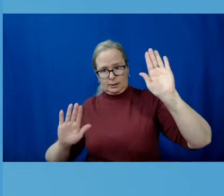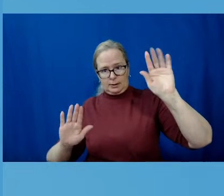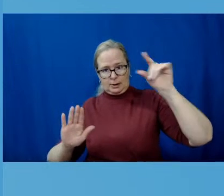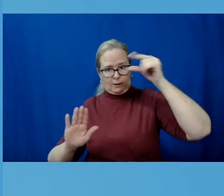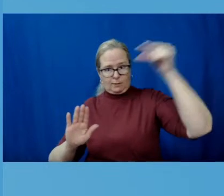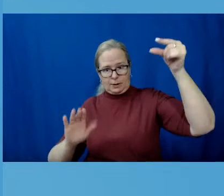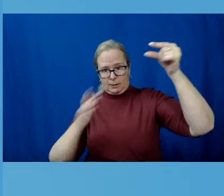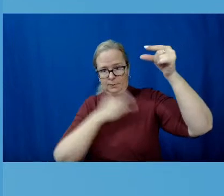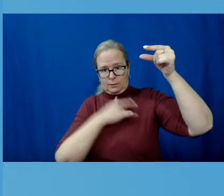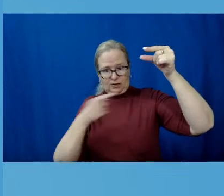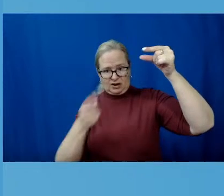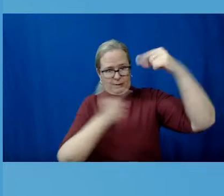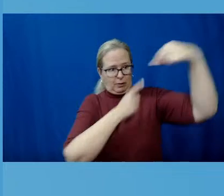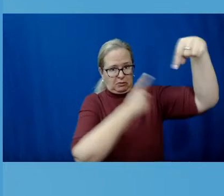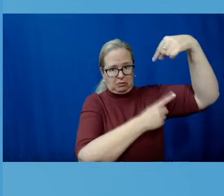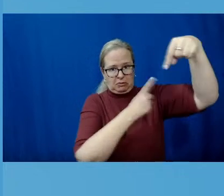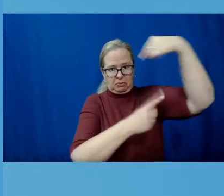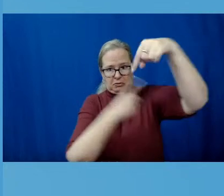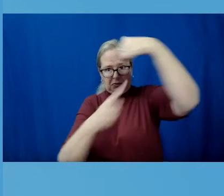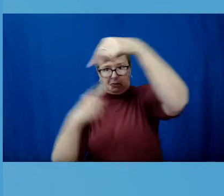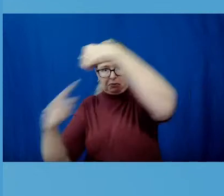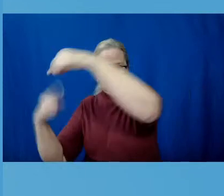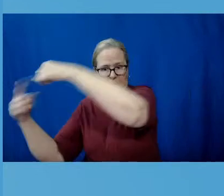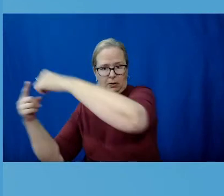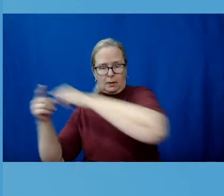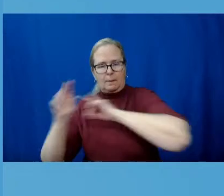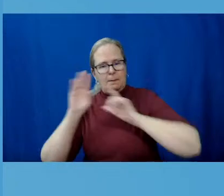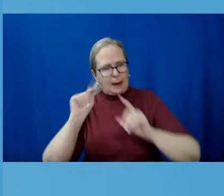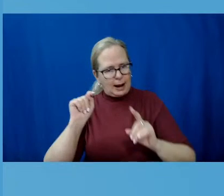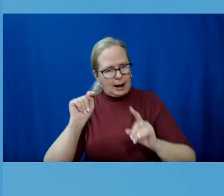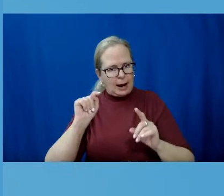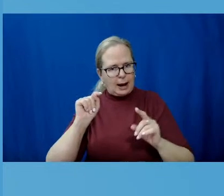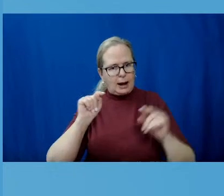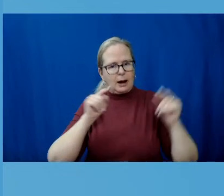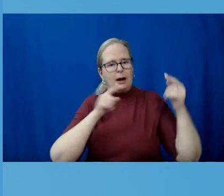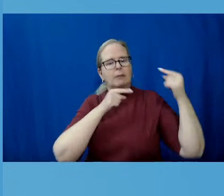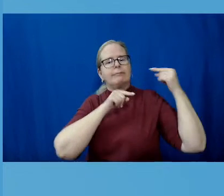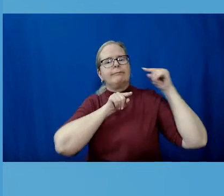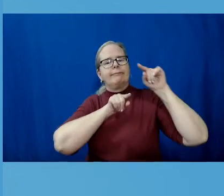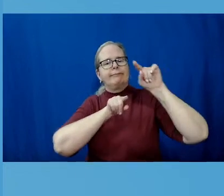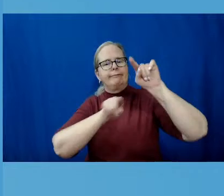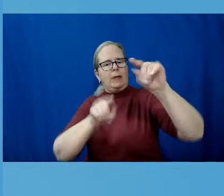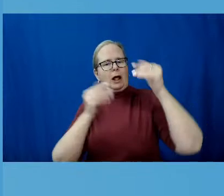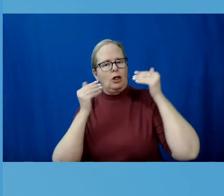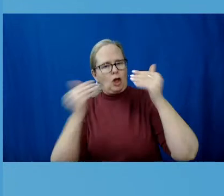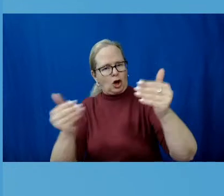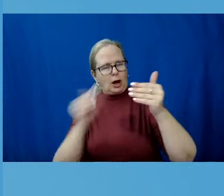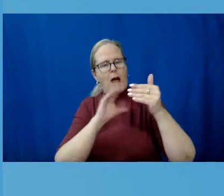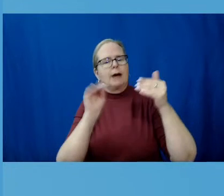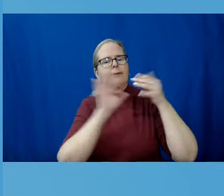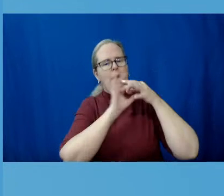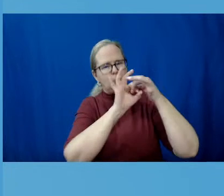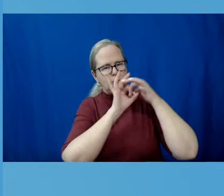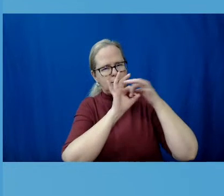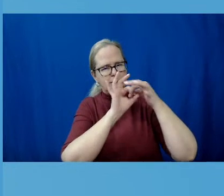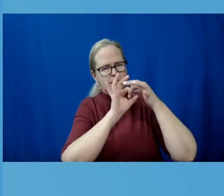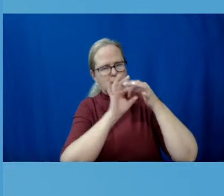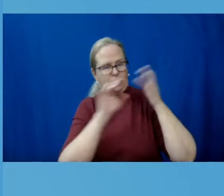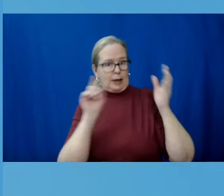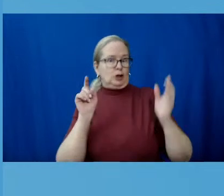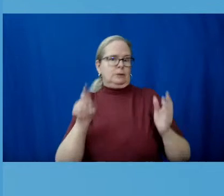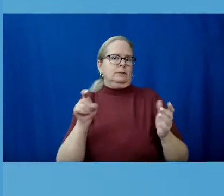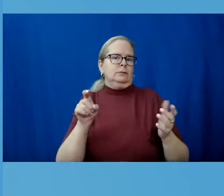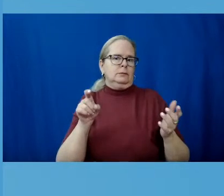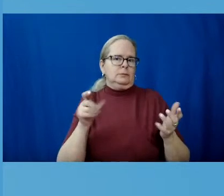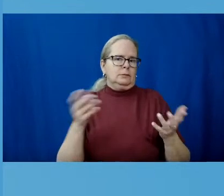it is that they actually cooperate to do things. Now, we will, of course, love to see that. We'll, of course, love to see federal and provincial governments that